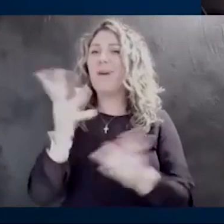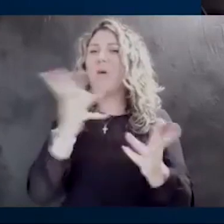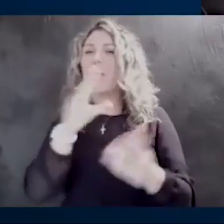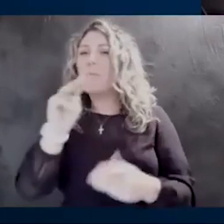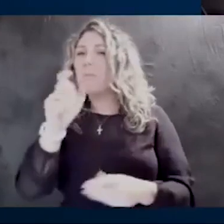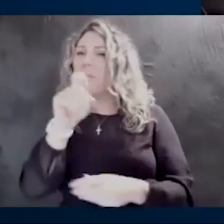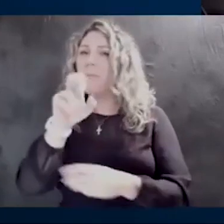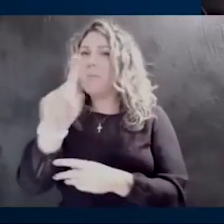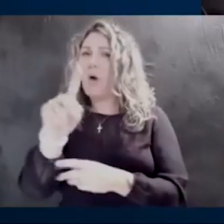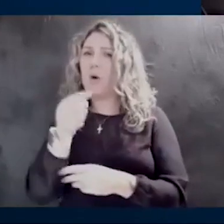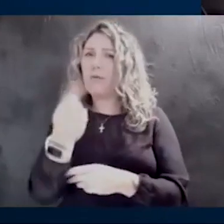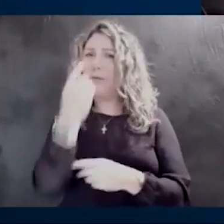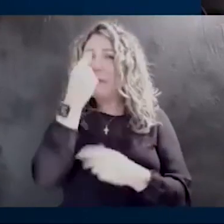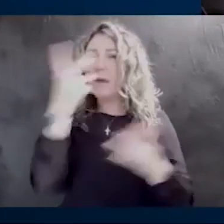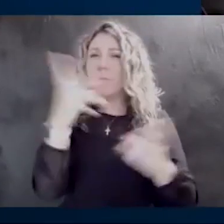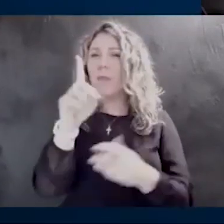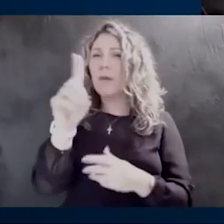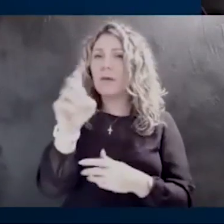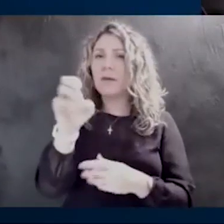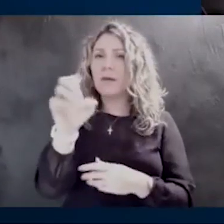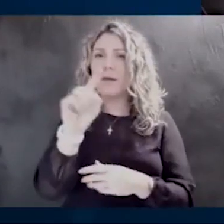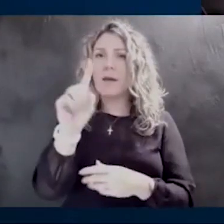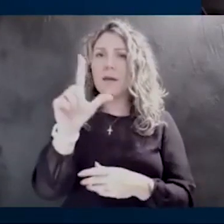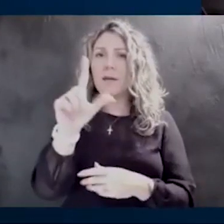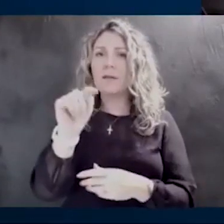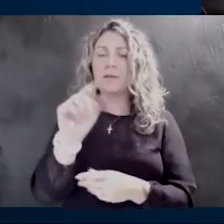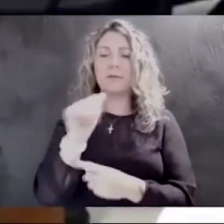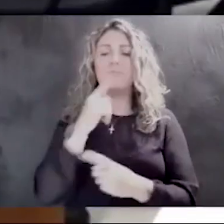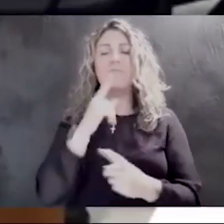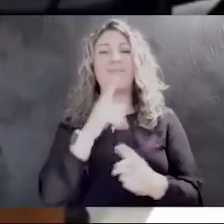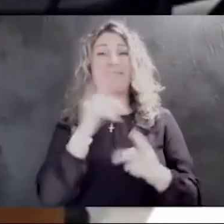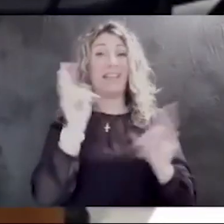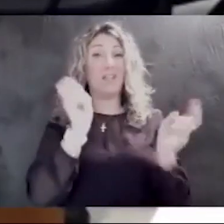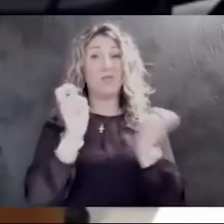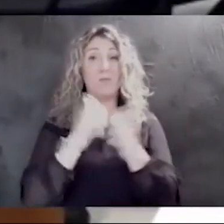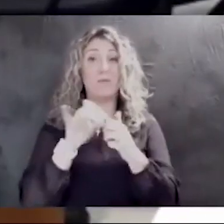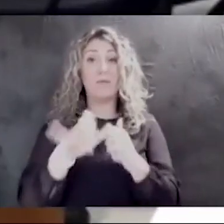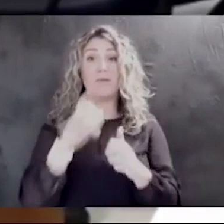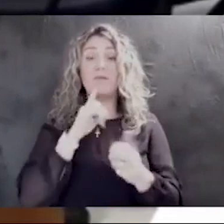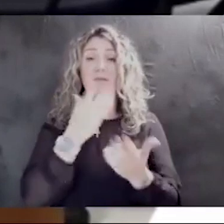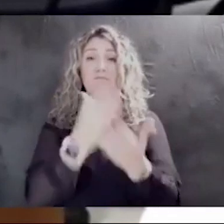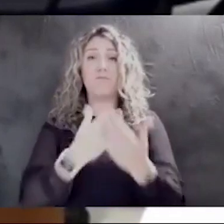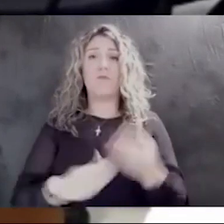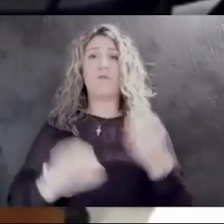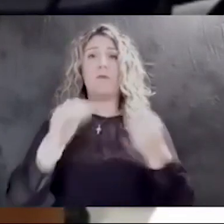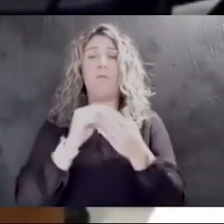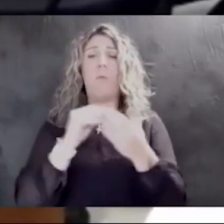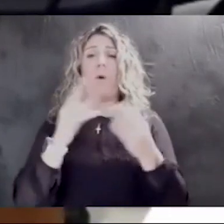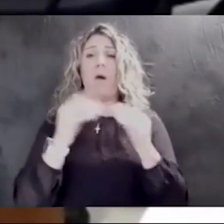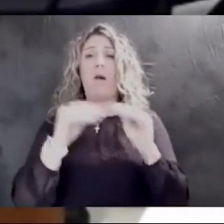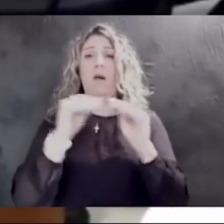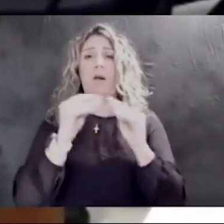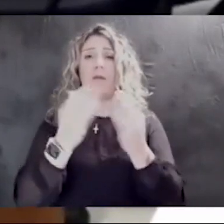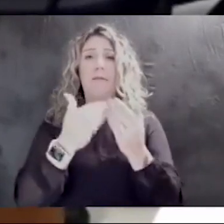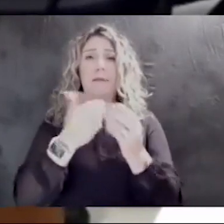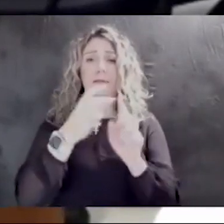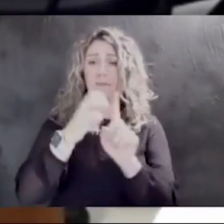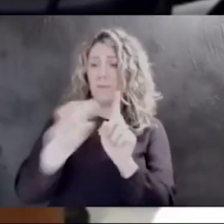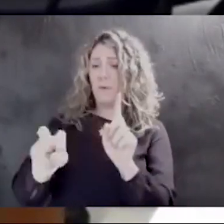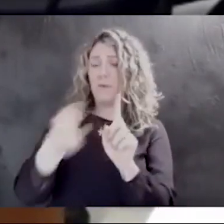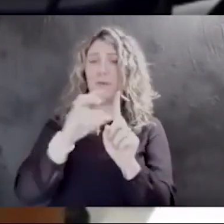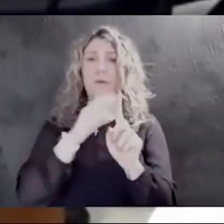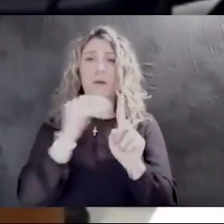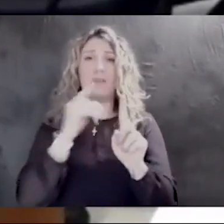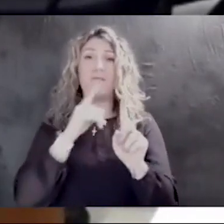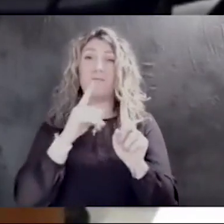Delta. Yeah, Not the airline. Obviously Not the the issue airline. with Delta is that it's proven to be more transmissible and also more likely to land you in